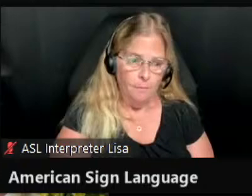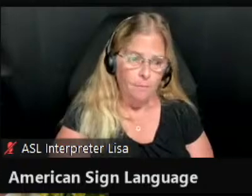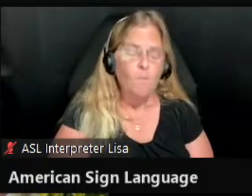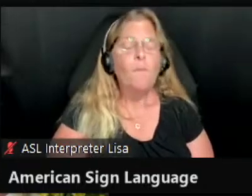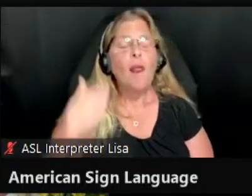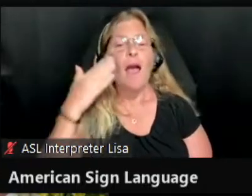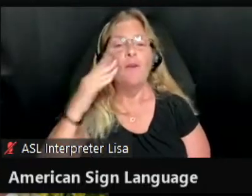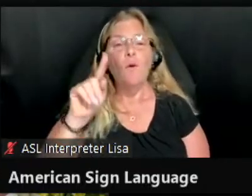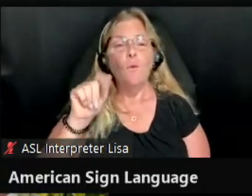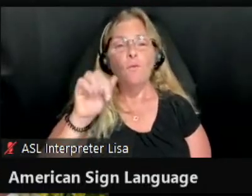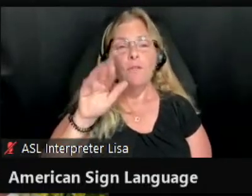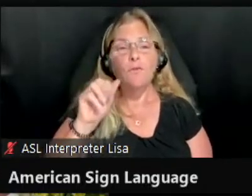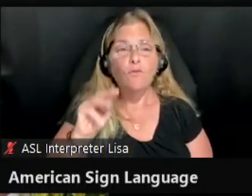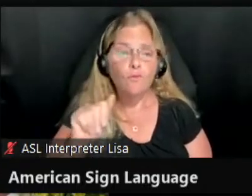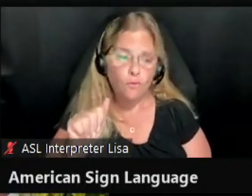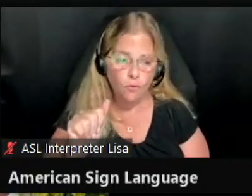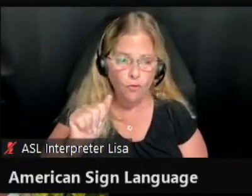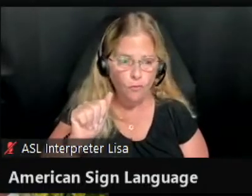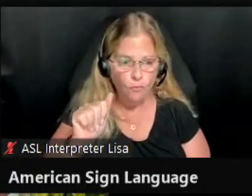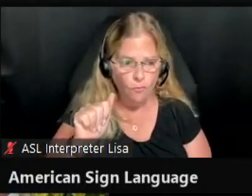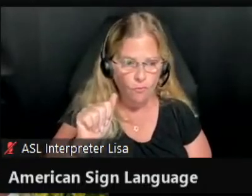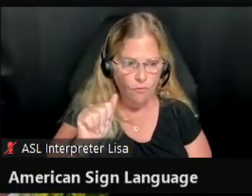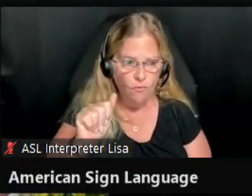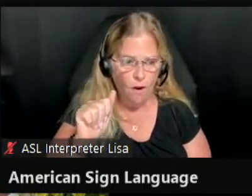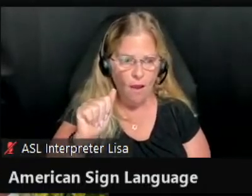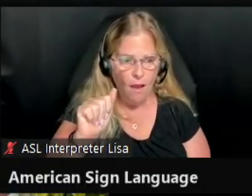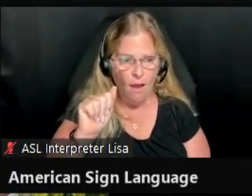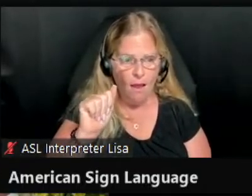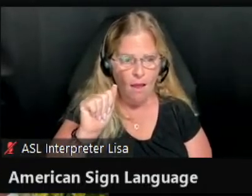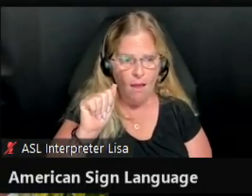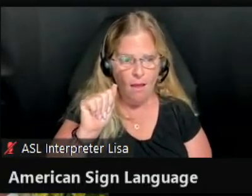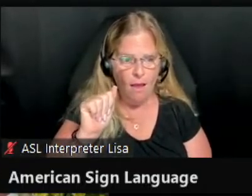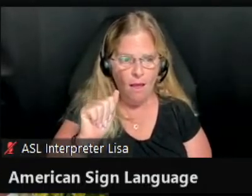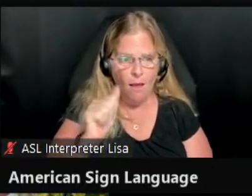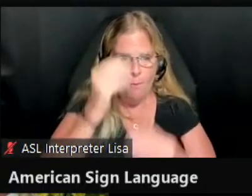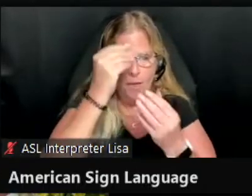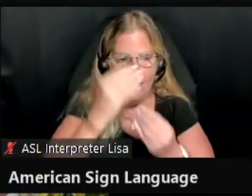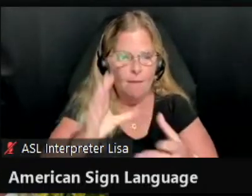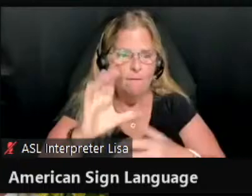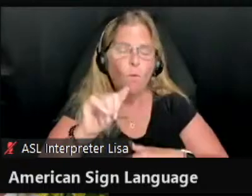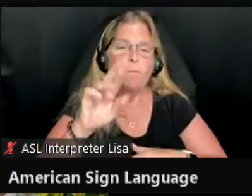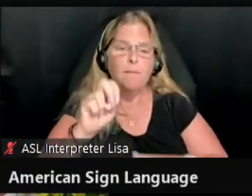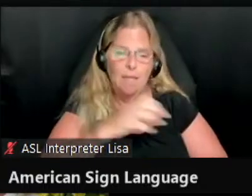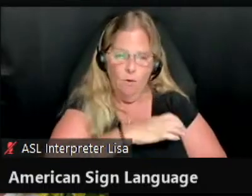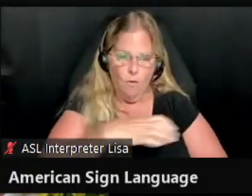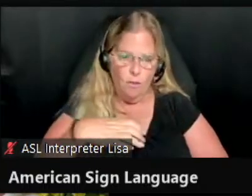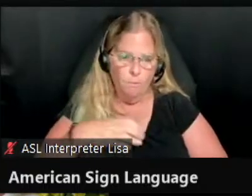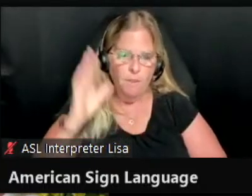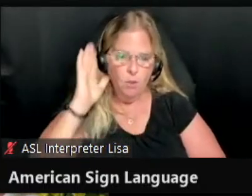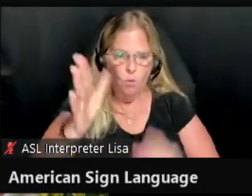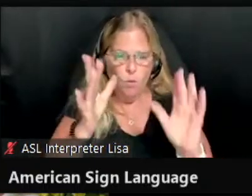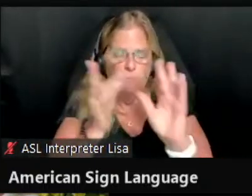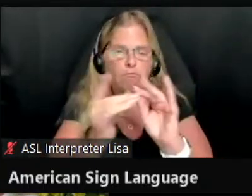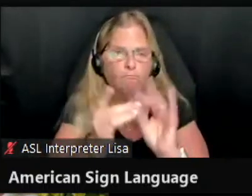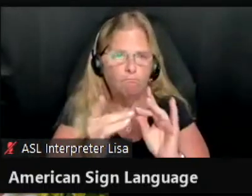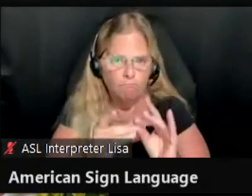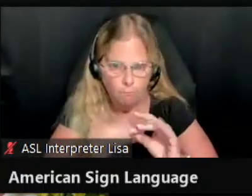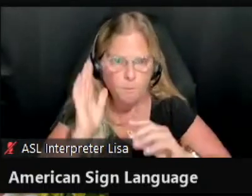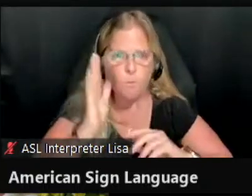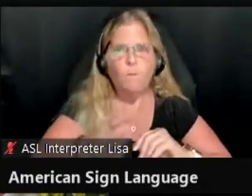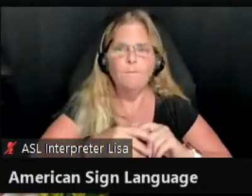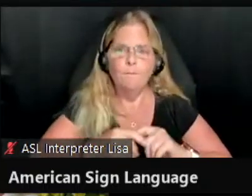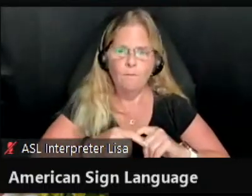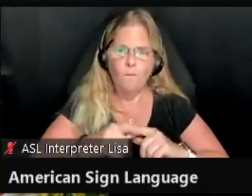recommendations about training folks in all different public-facing agencies,